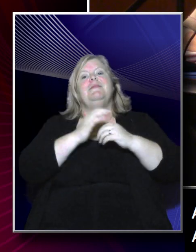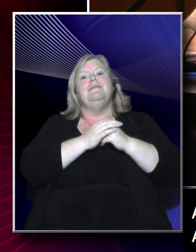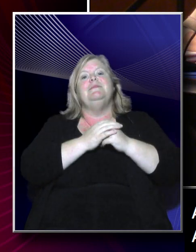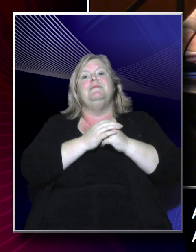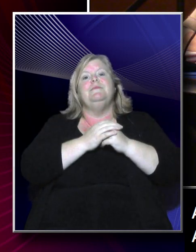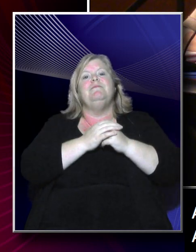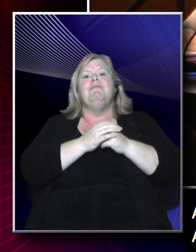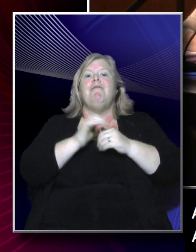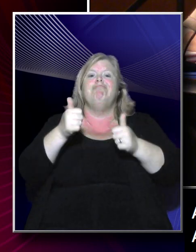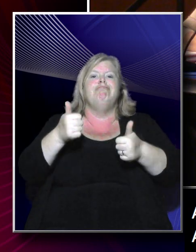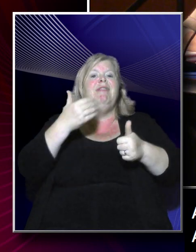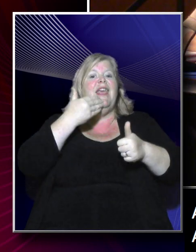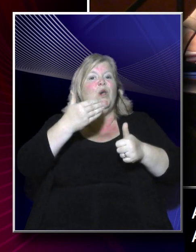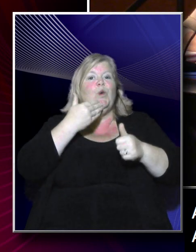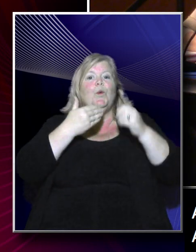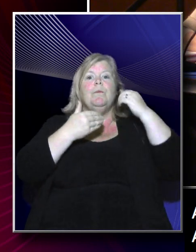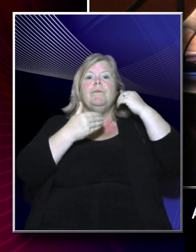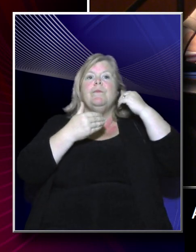Thank you.